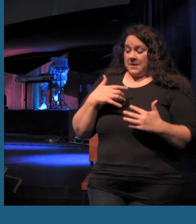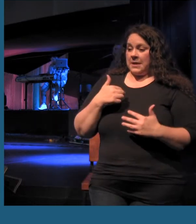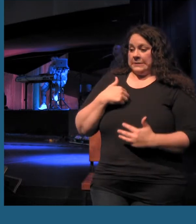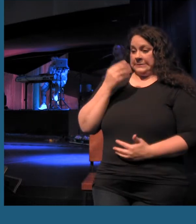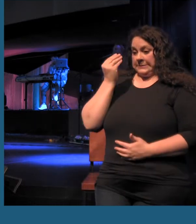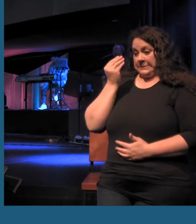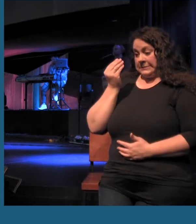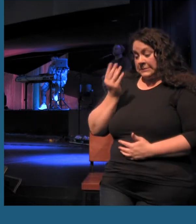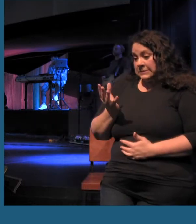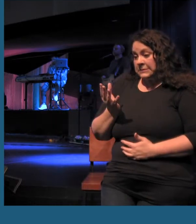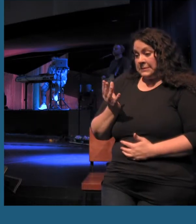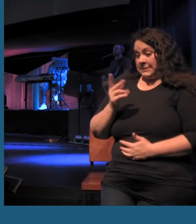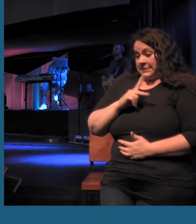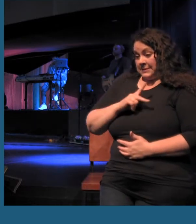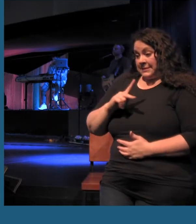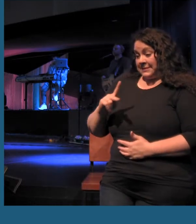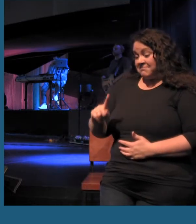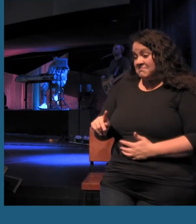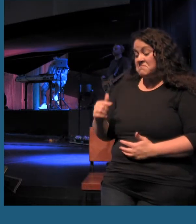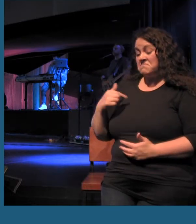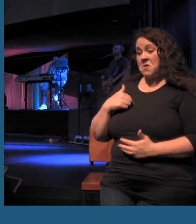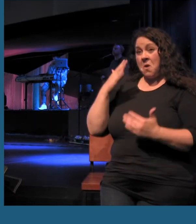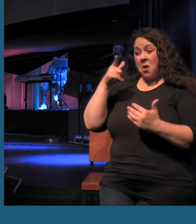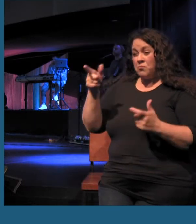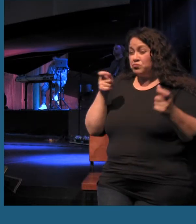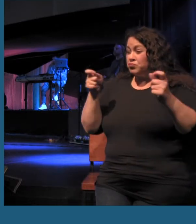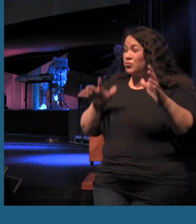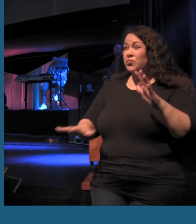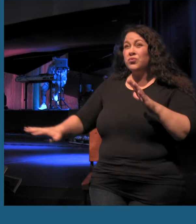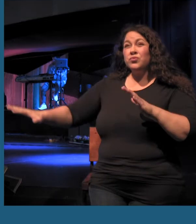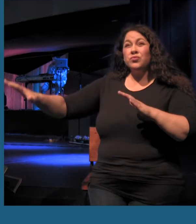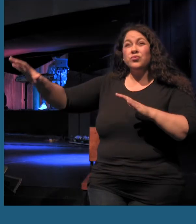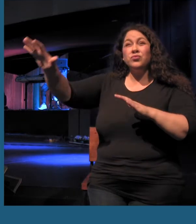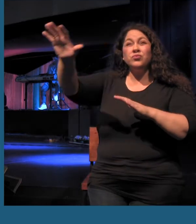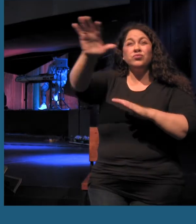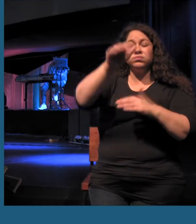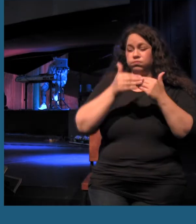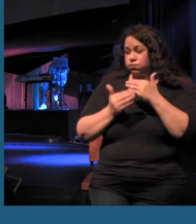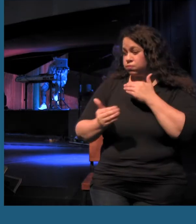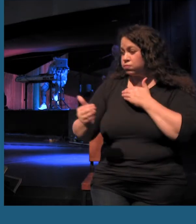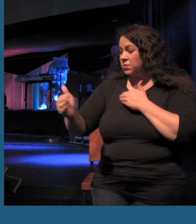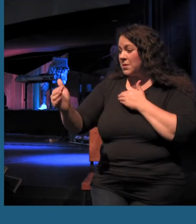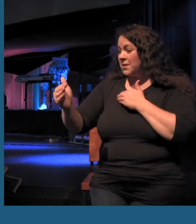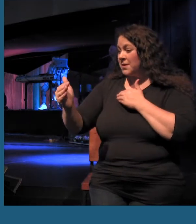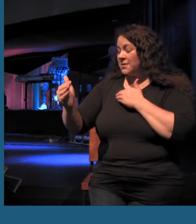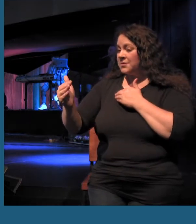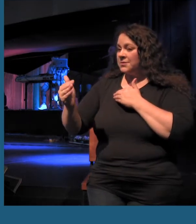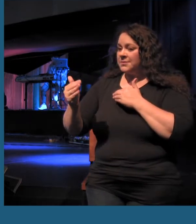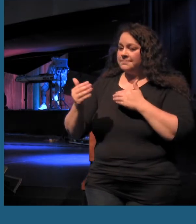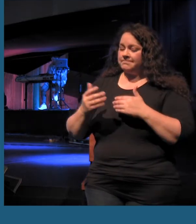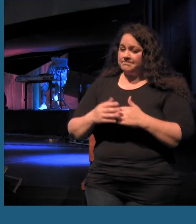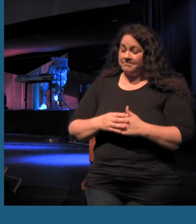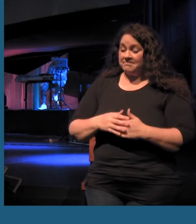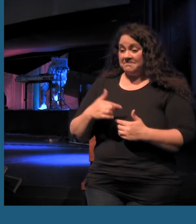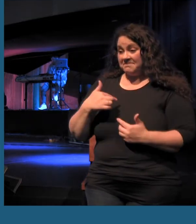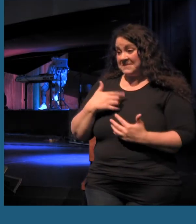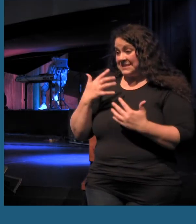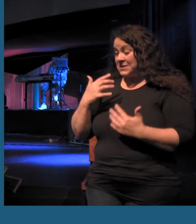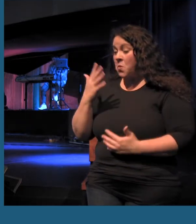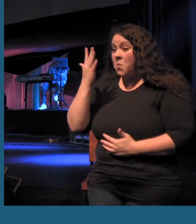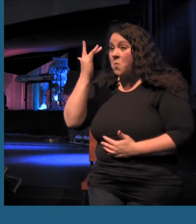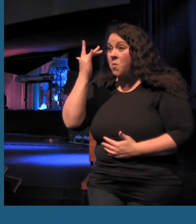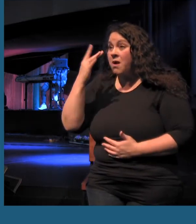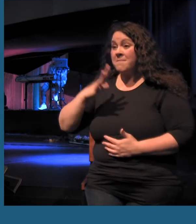the king, may the king live forever. Why should my face not look sad when the city where